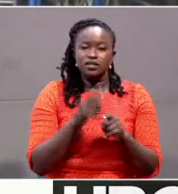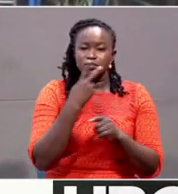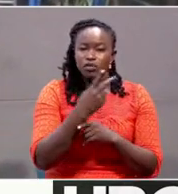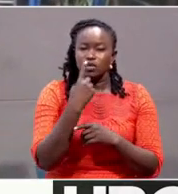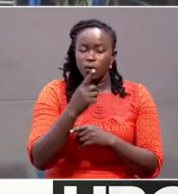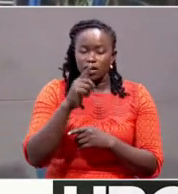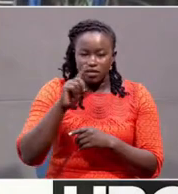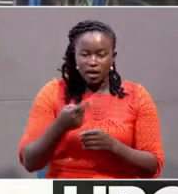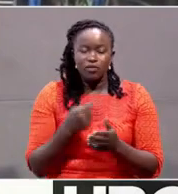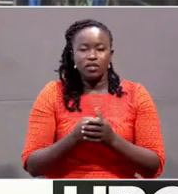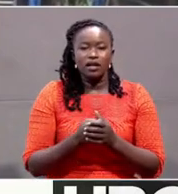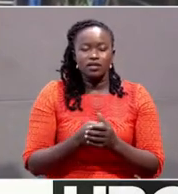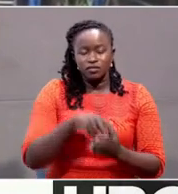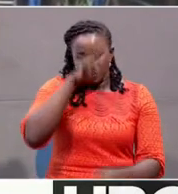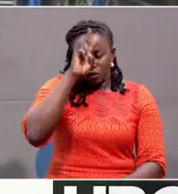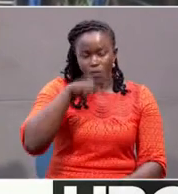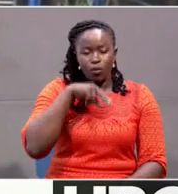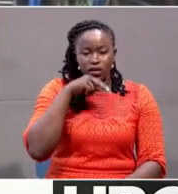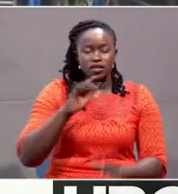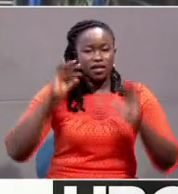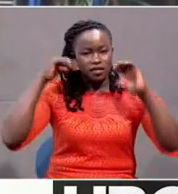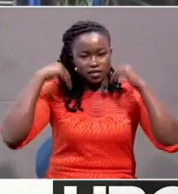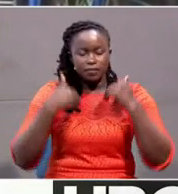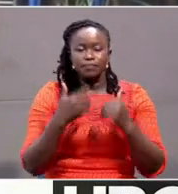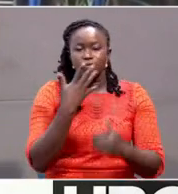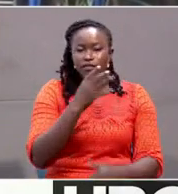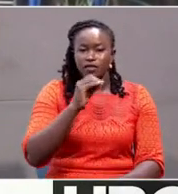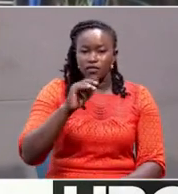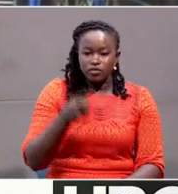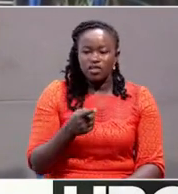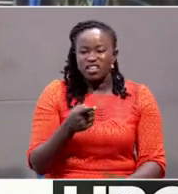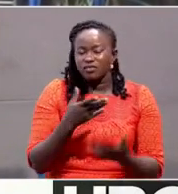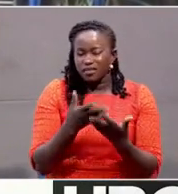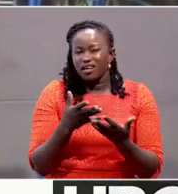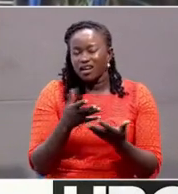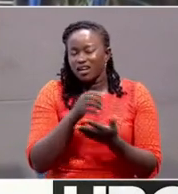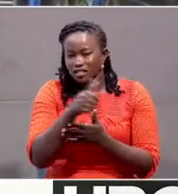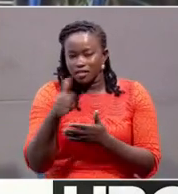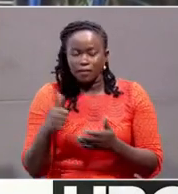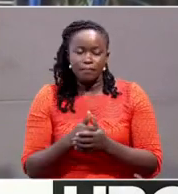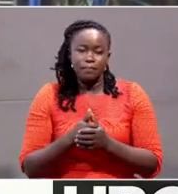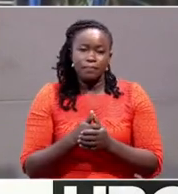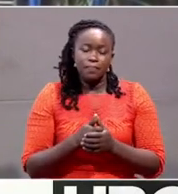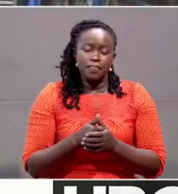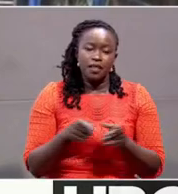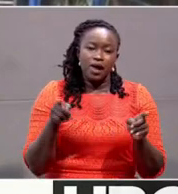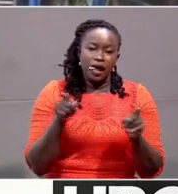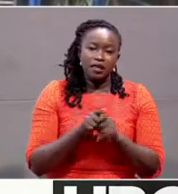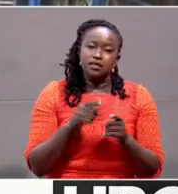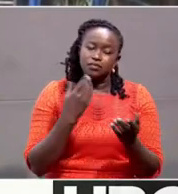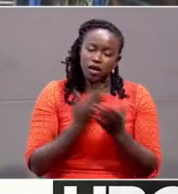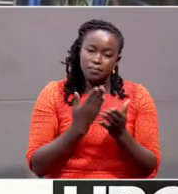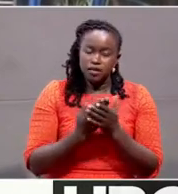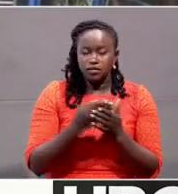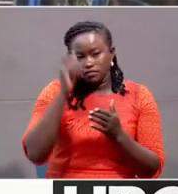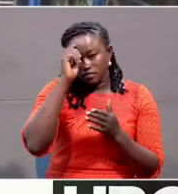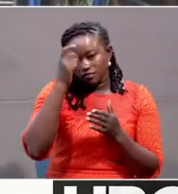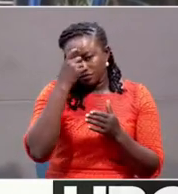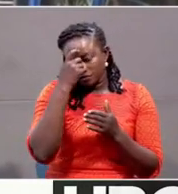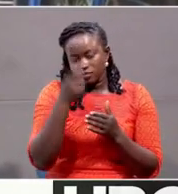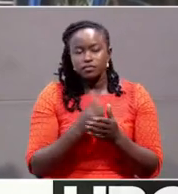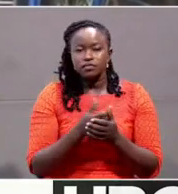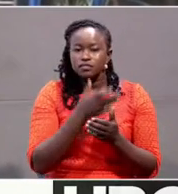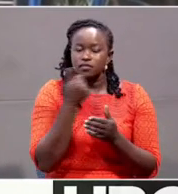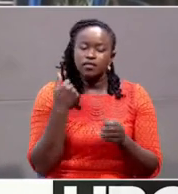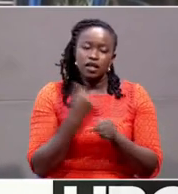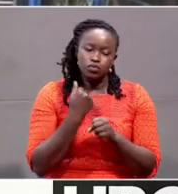and goats, about 500 donkeys to raise. We are appealing to the government to at least do